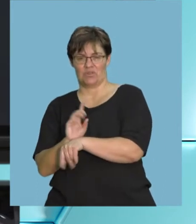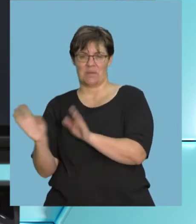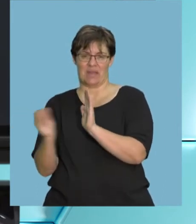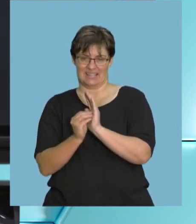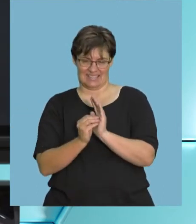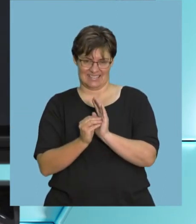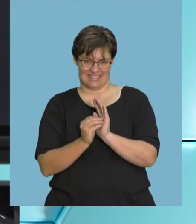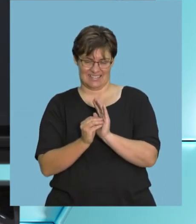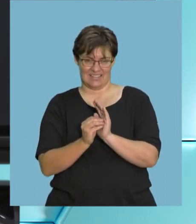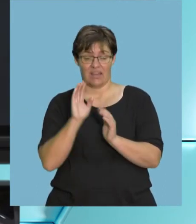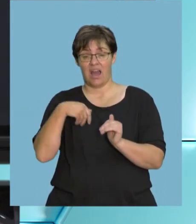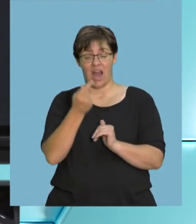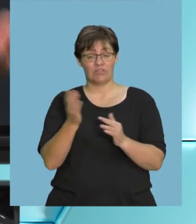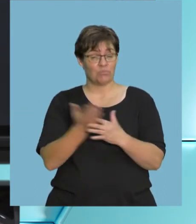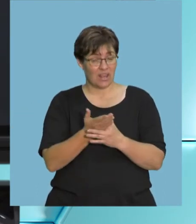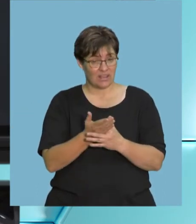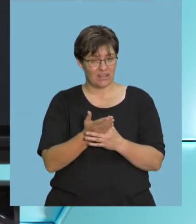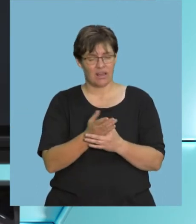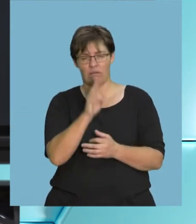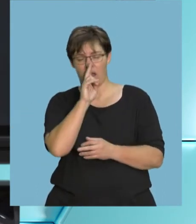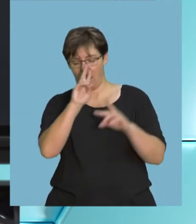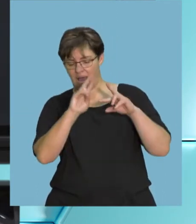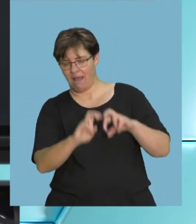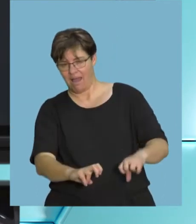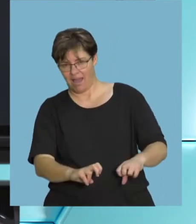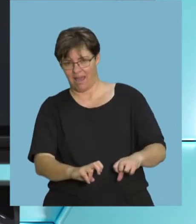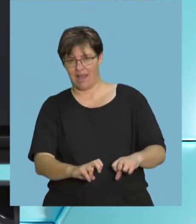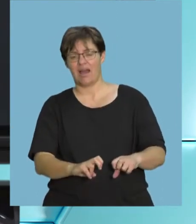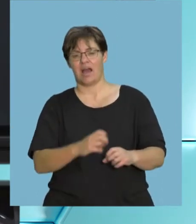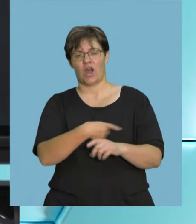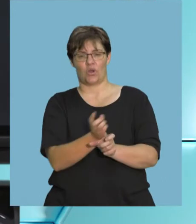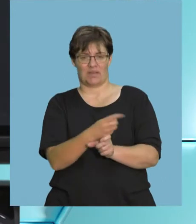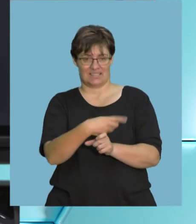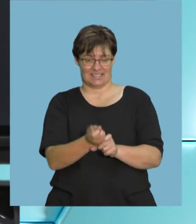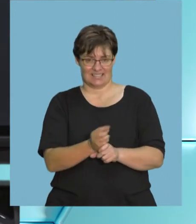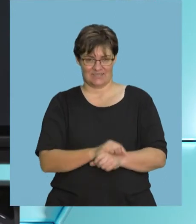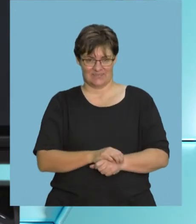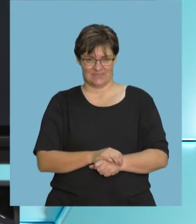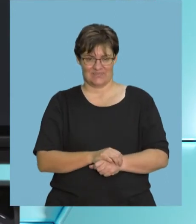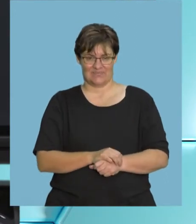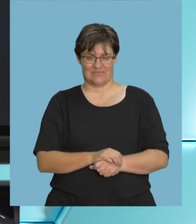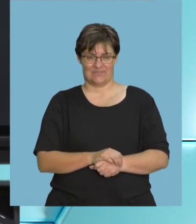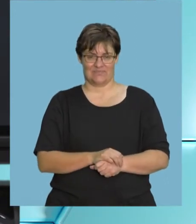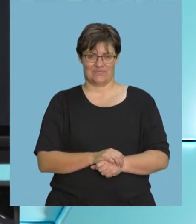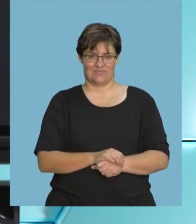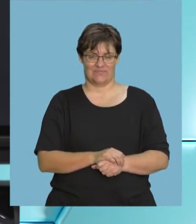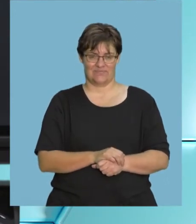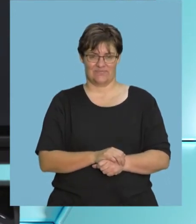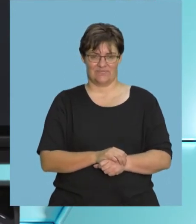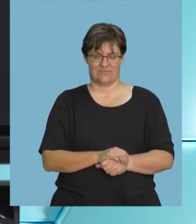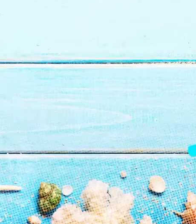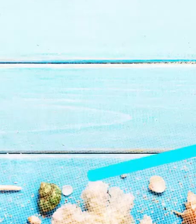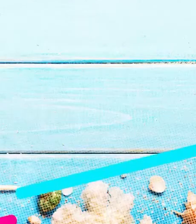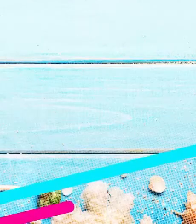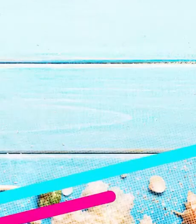as permanent as well as temporary magnets. After the short break, we'll look at how exactly we make a compass. Let's take a short breather